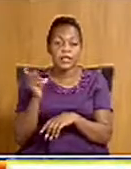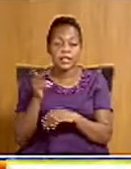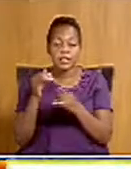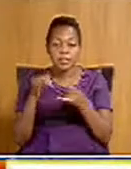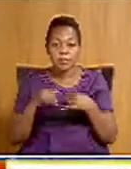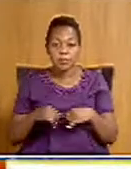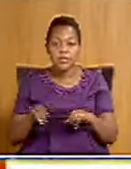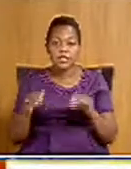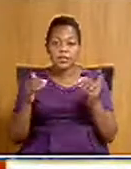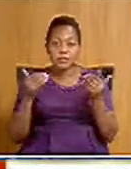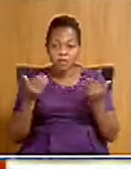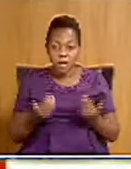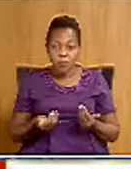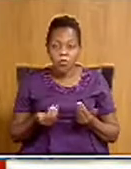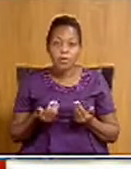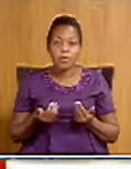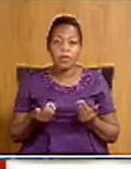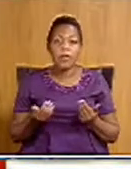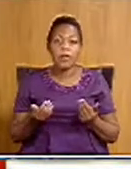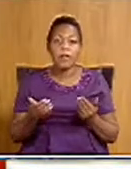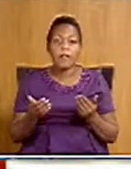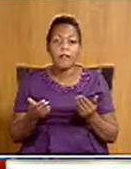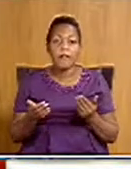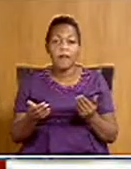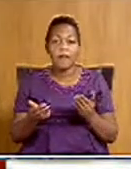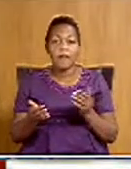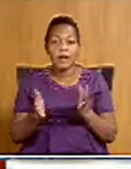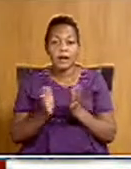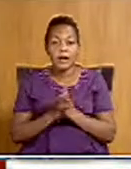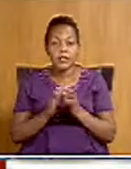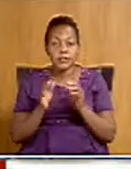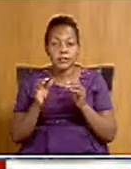now and federation this year.